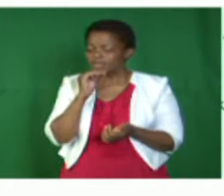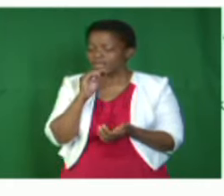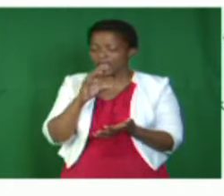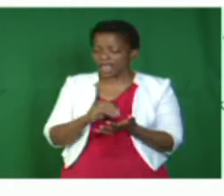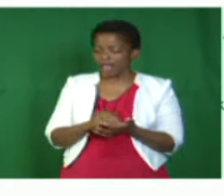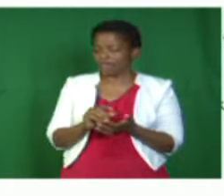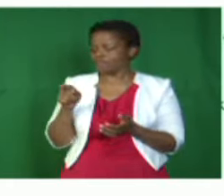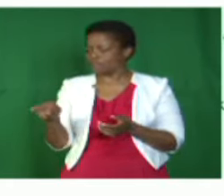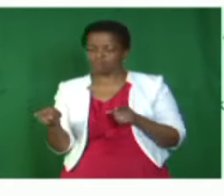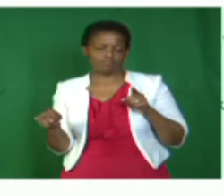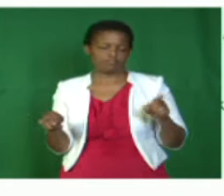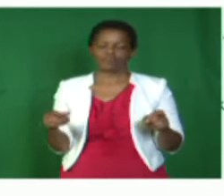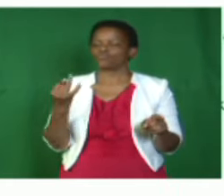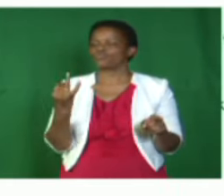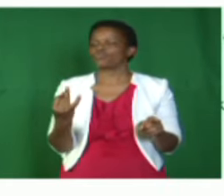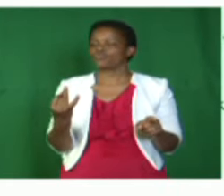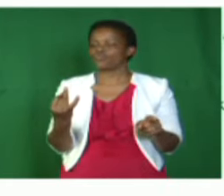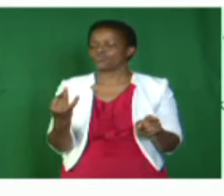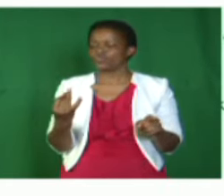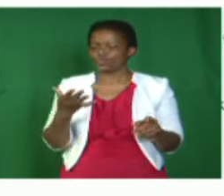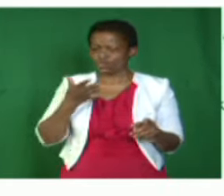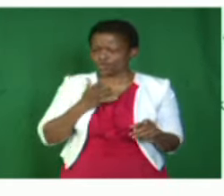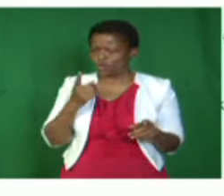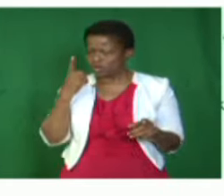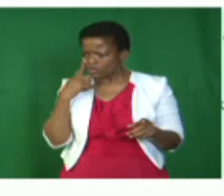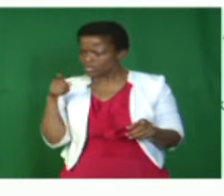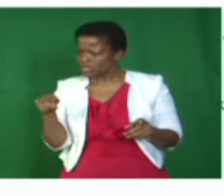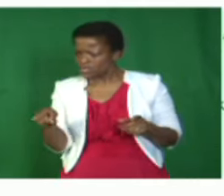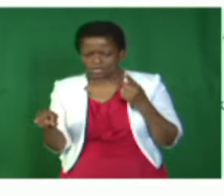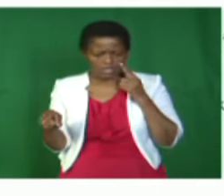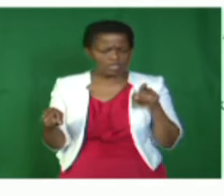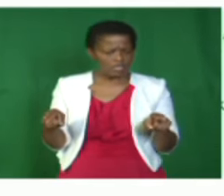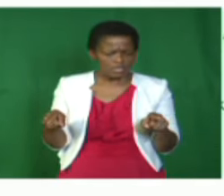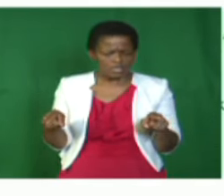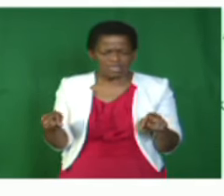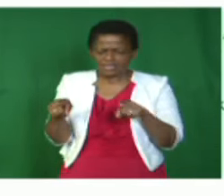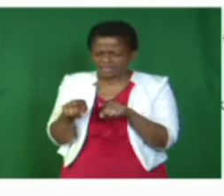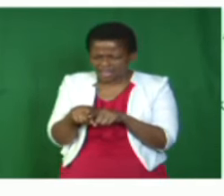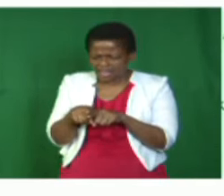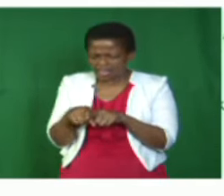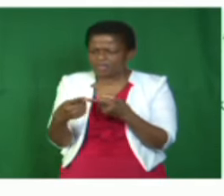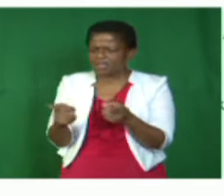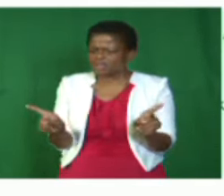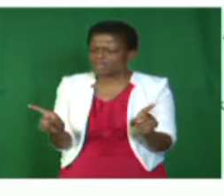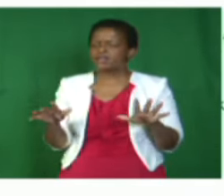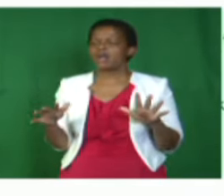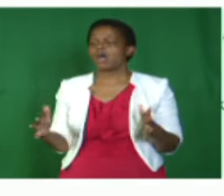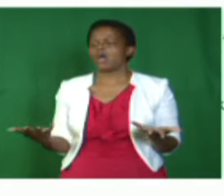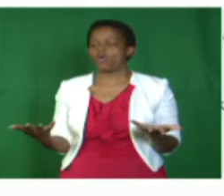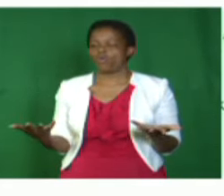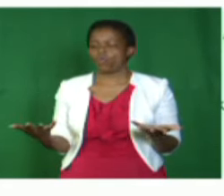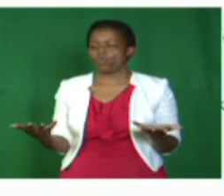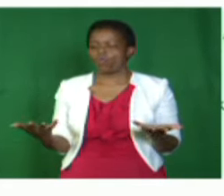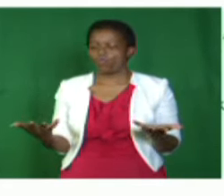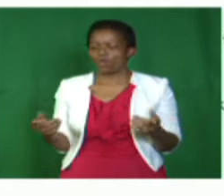two entities and you look at the similarities and the differences of those entities. In other parts, it can